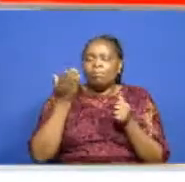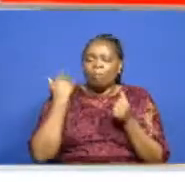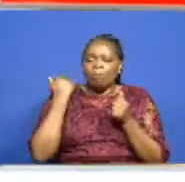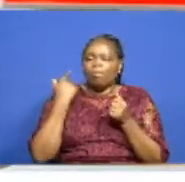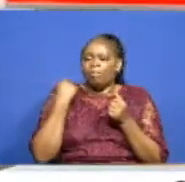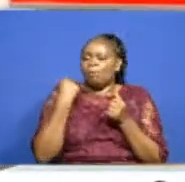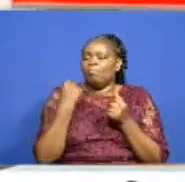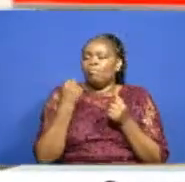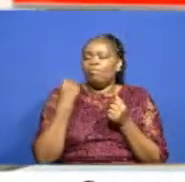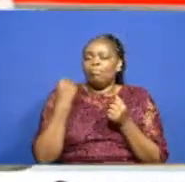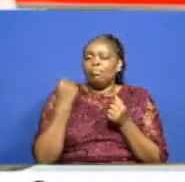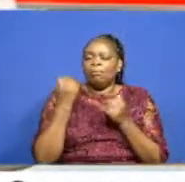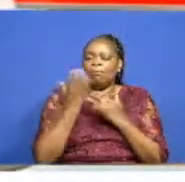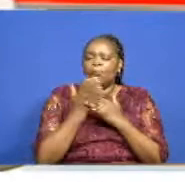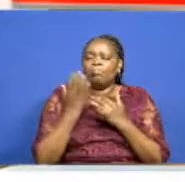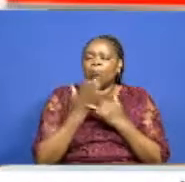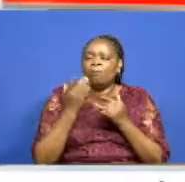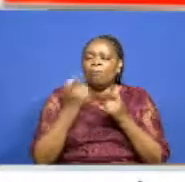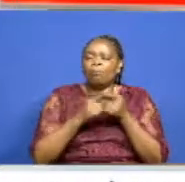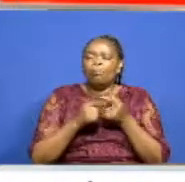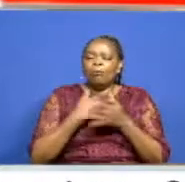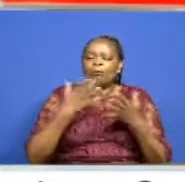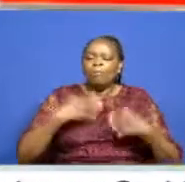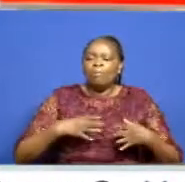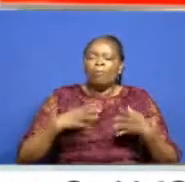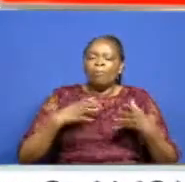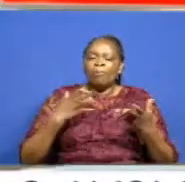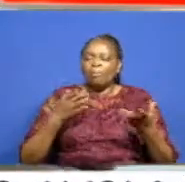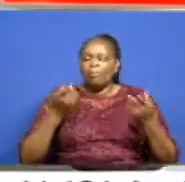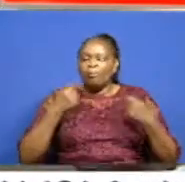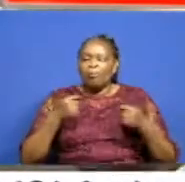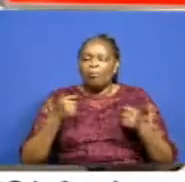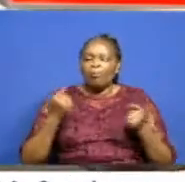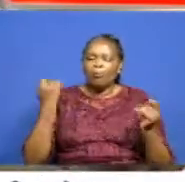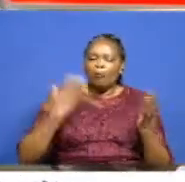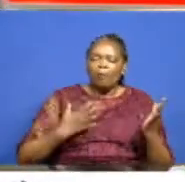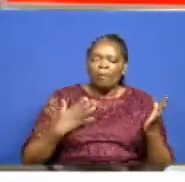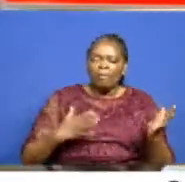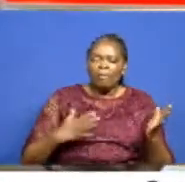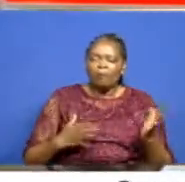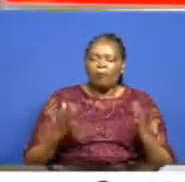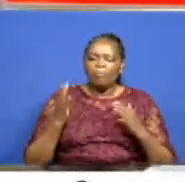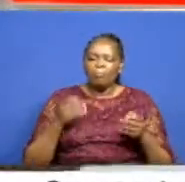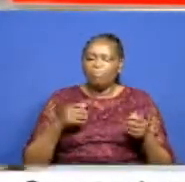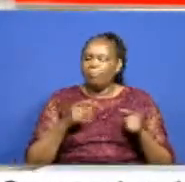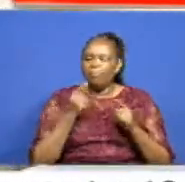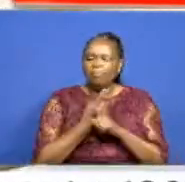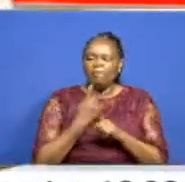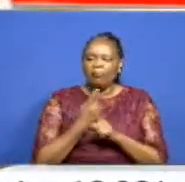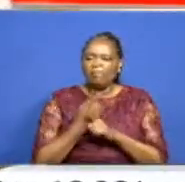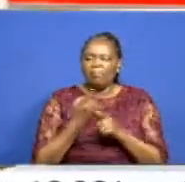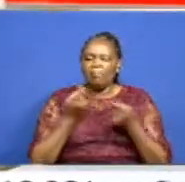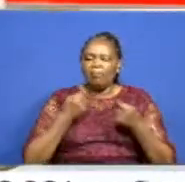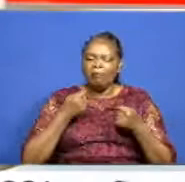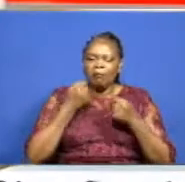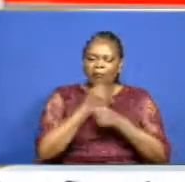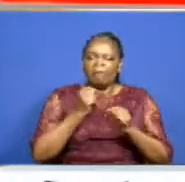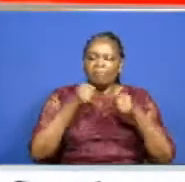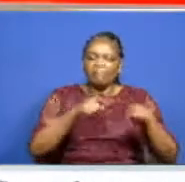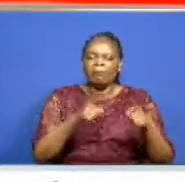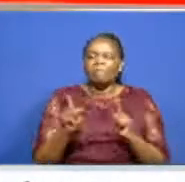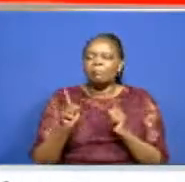now started scampering for clutching on anything which could help in the circumstance. And that is how we find